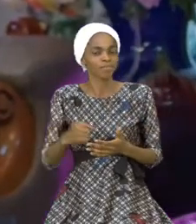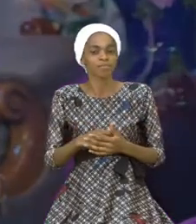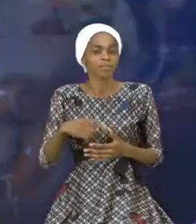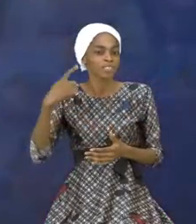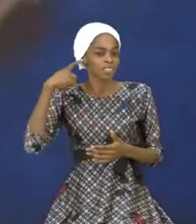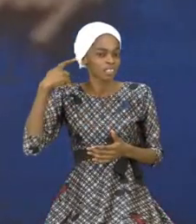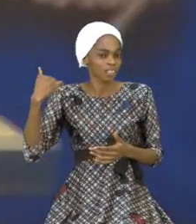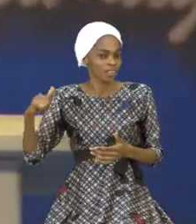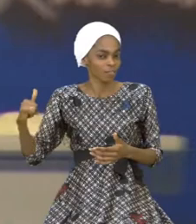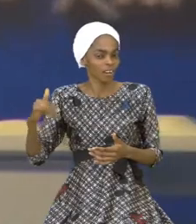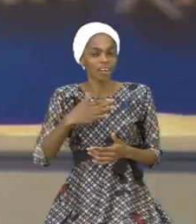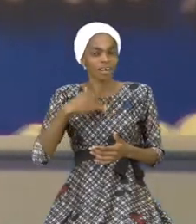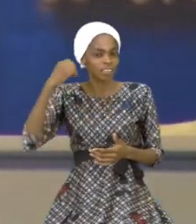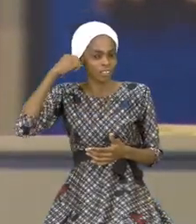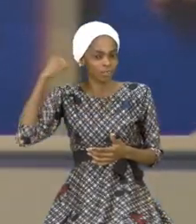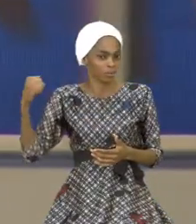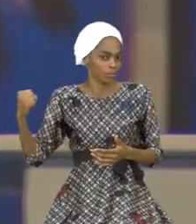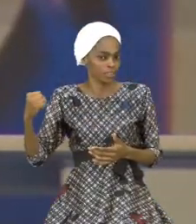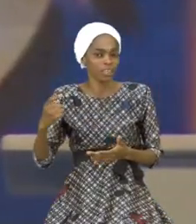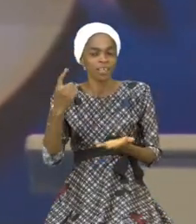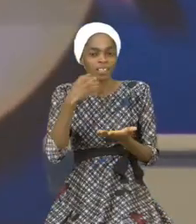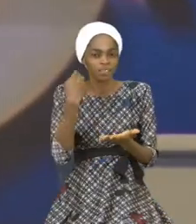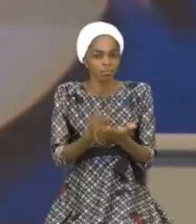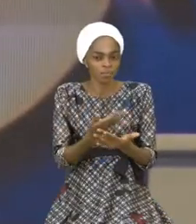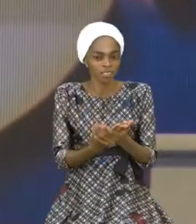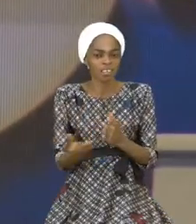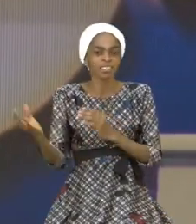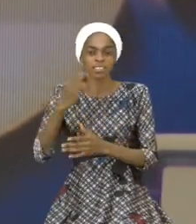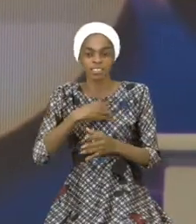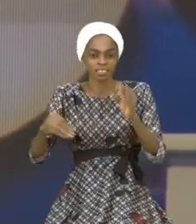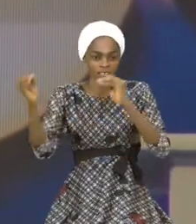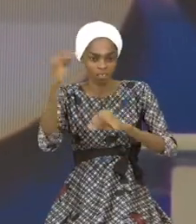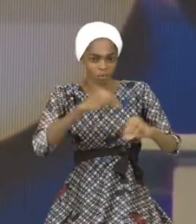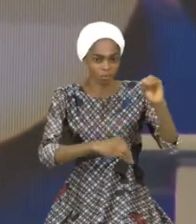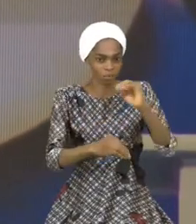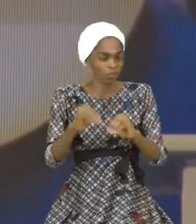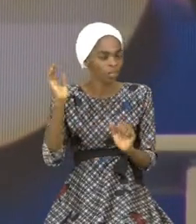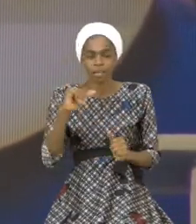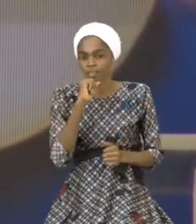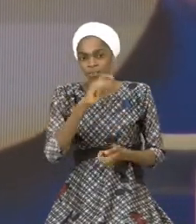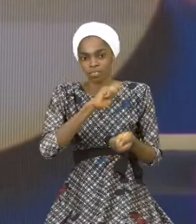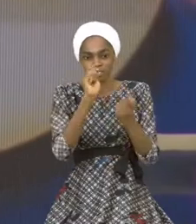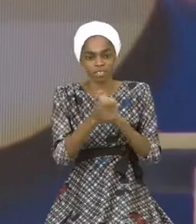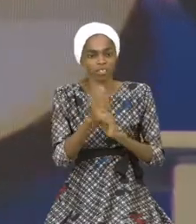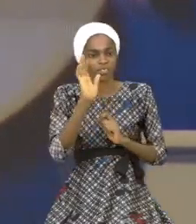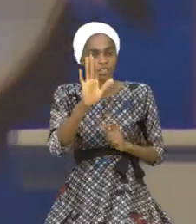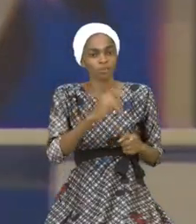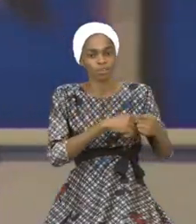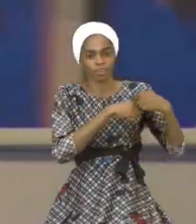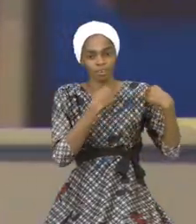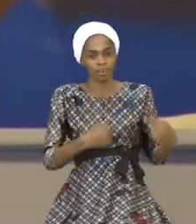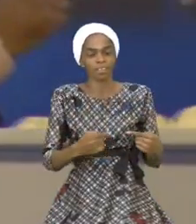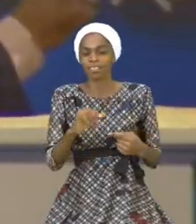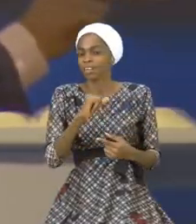gold, the money and the contribution cannot change your heart, cannot change